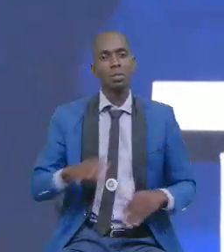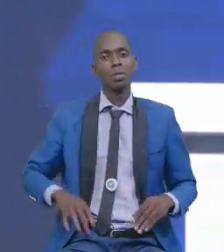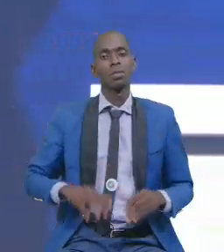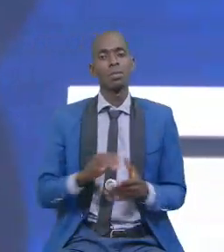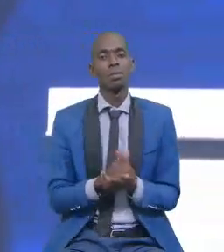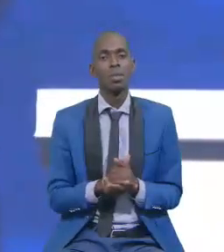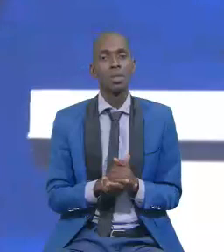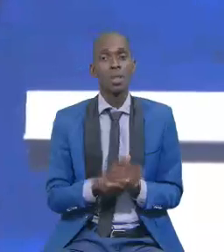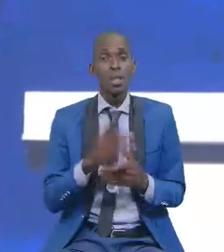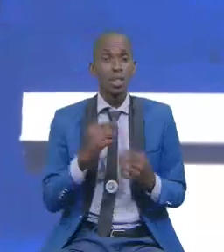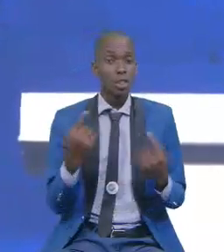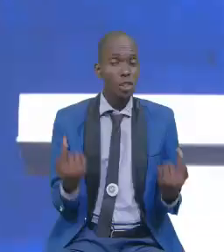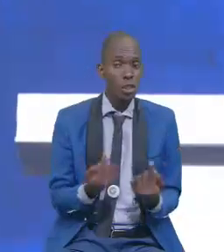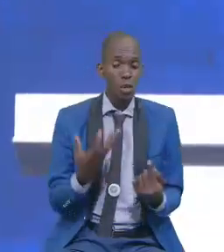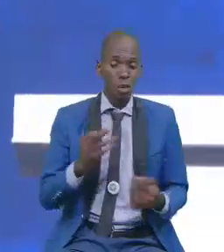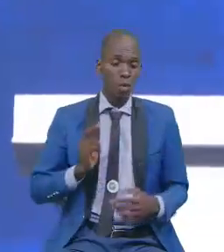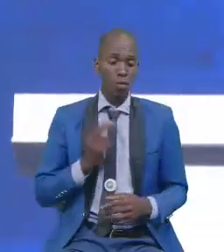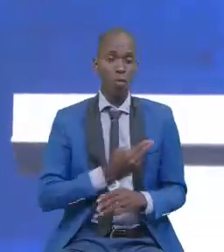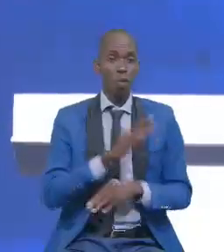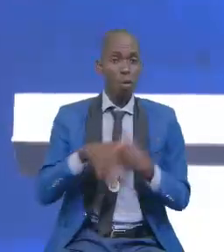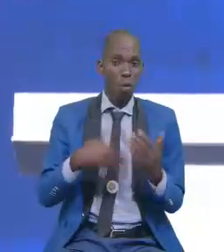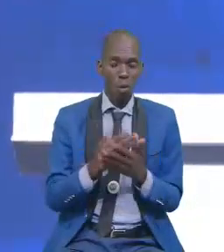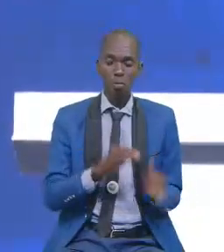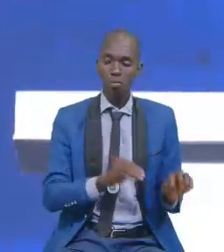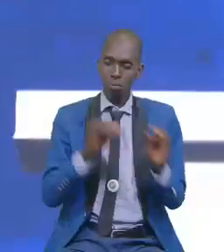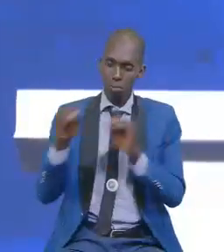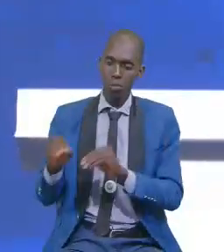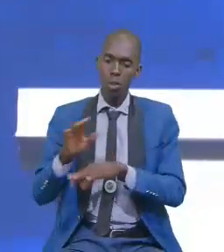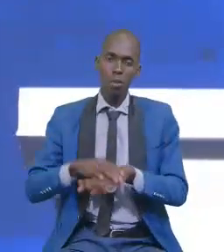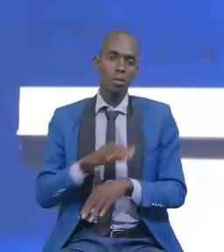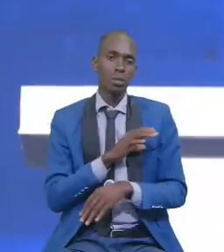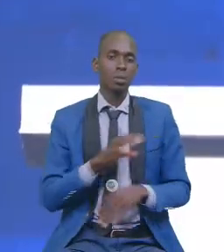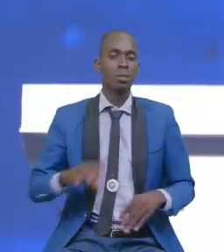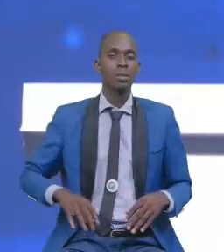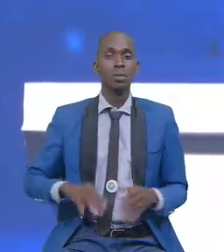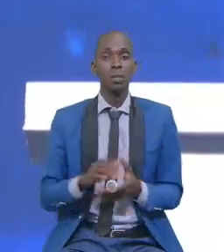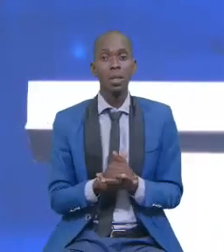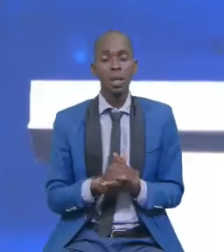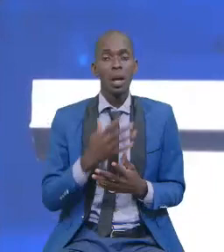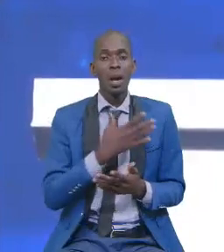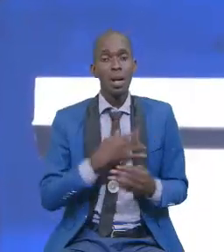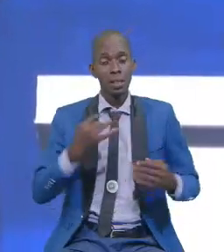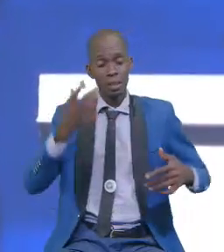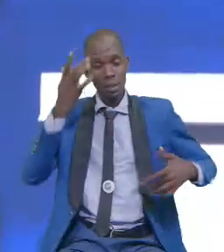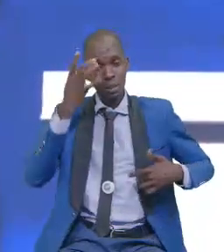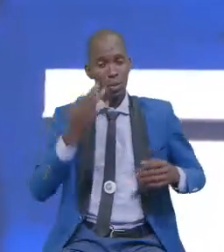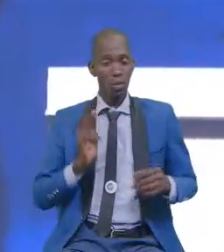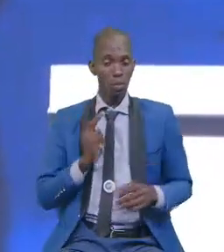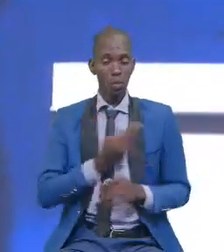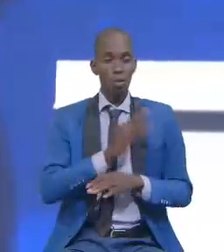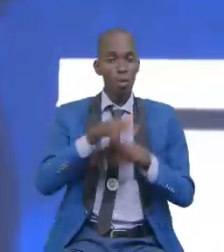The sins of us all laid on him. And the sicknesses of us